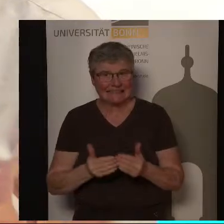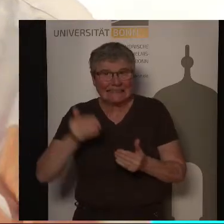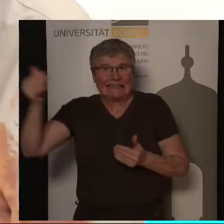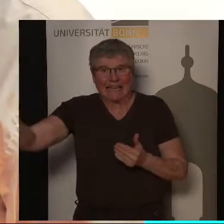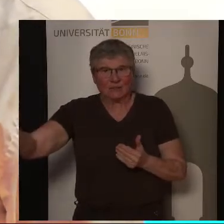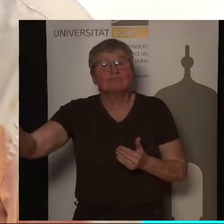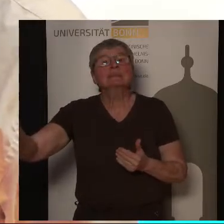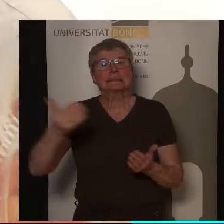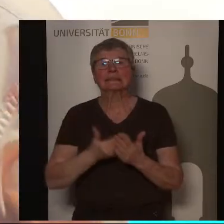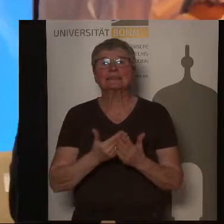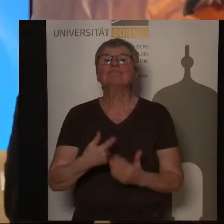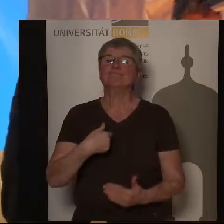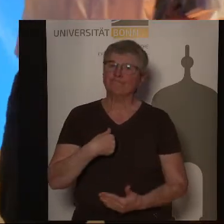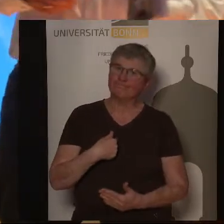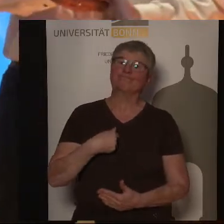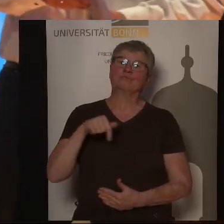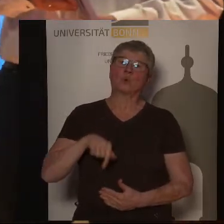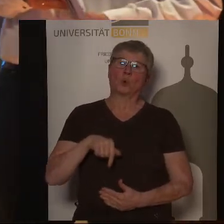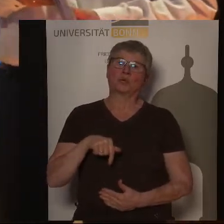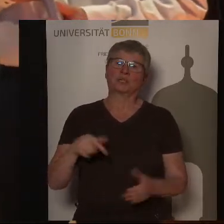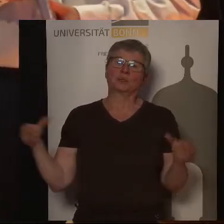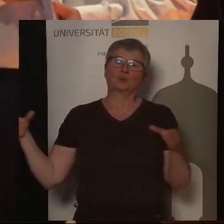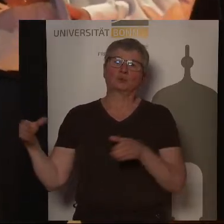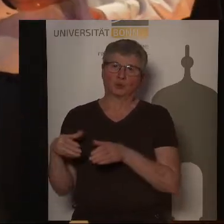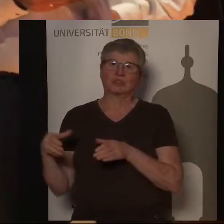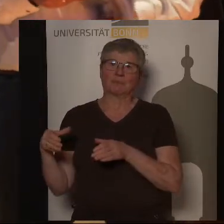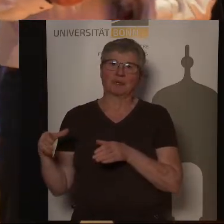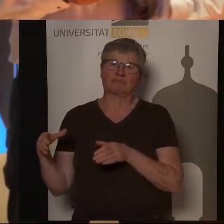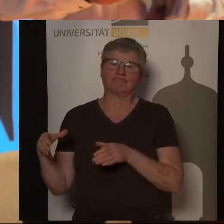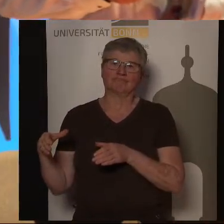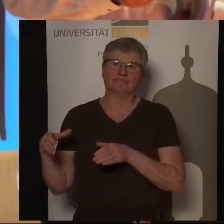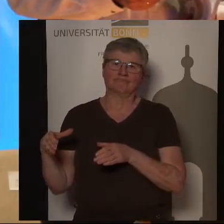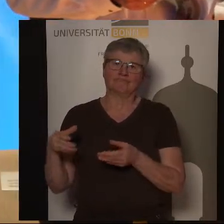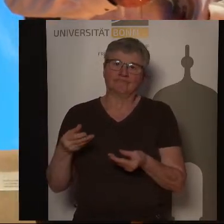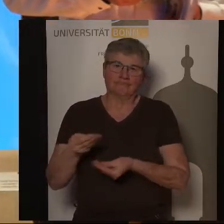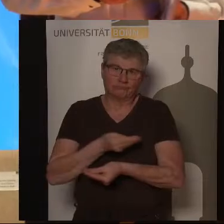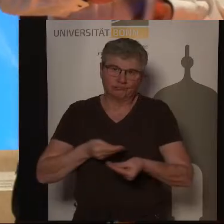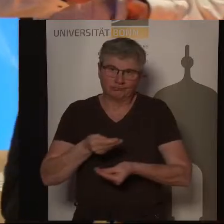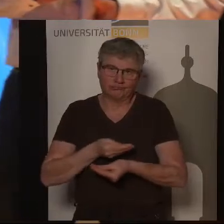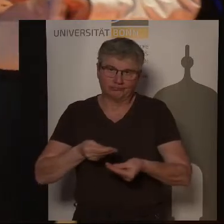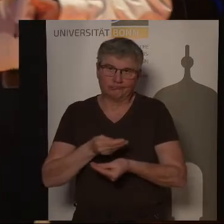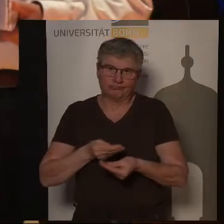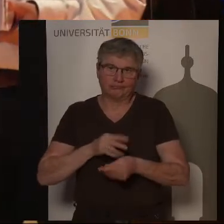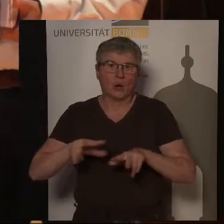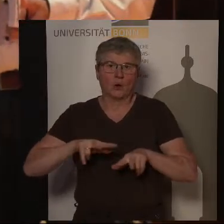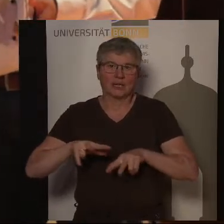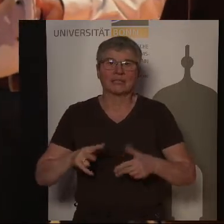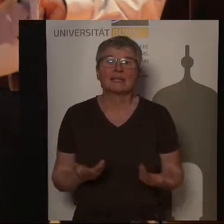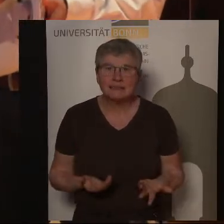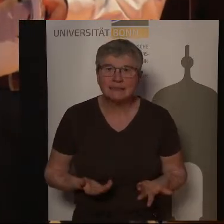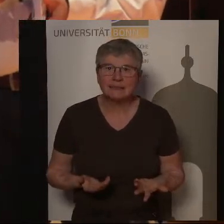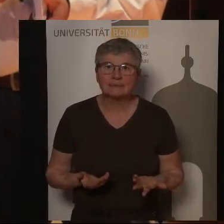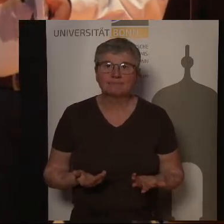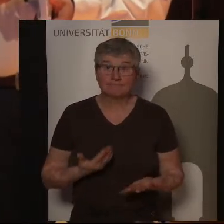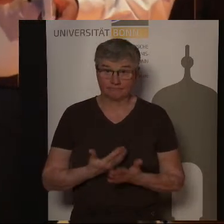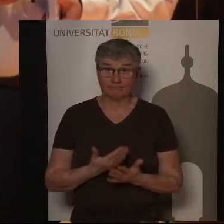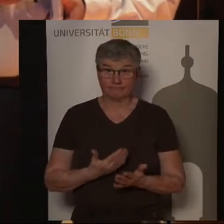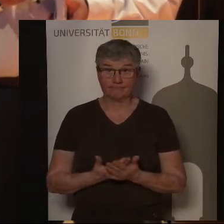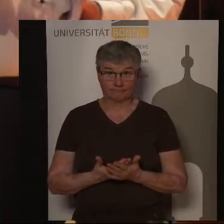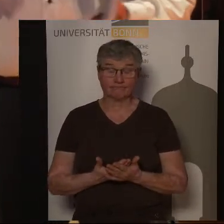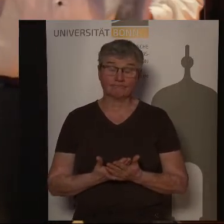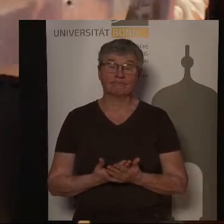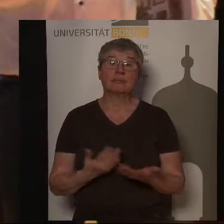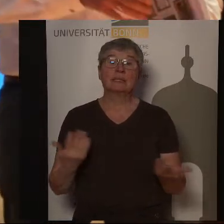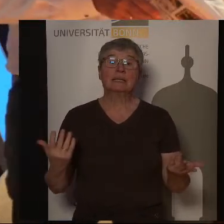because he is out of the country, in fact, out of the continent. And now it's my job, together with Sean, to host